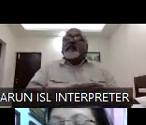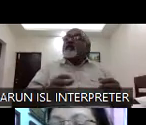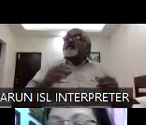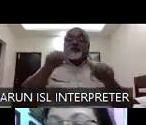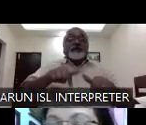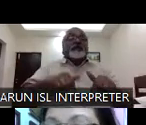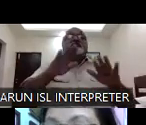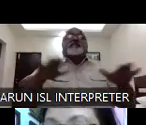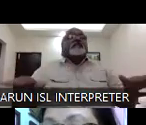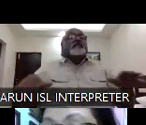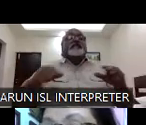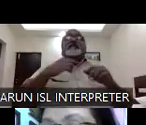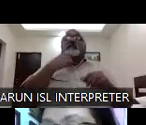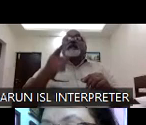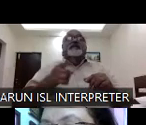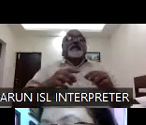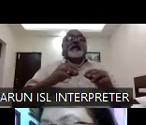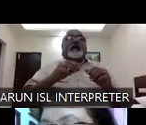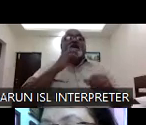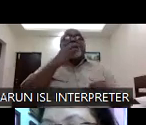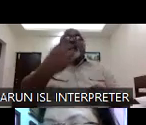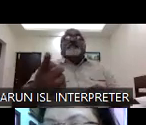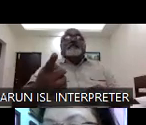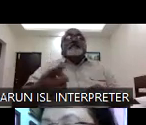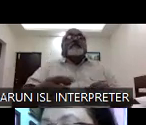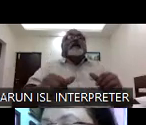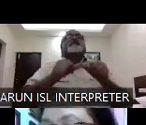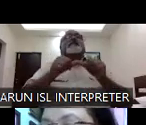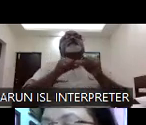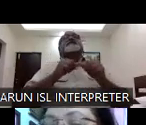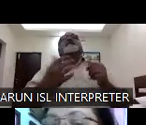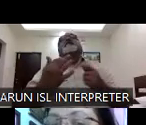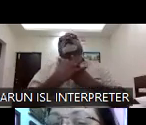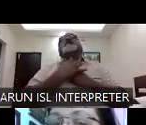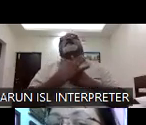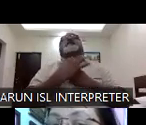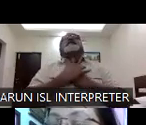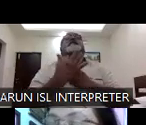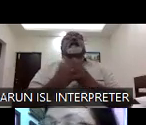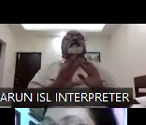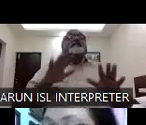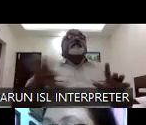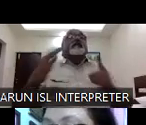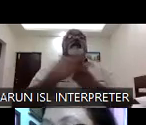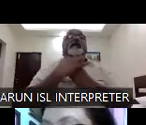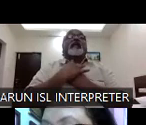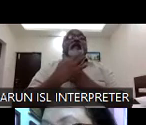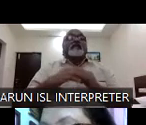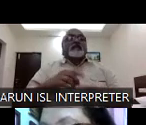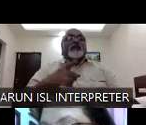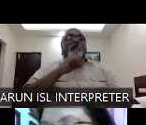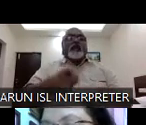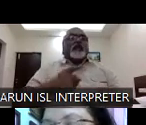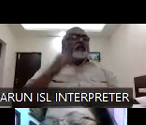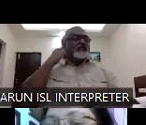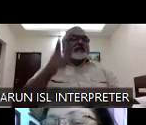because if I tell them, they have an answer, and I feel so frustrated if they answer back and say that they are not listening to me, and I'm